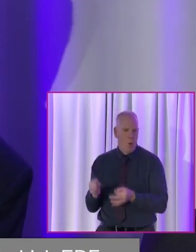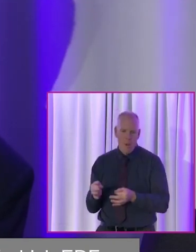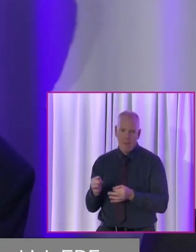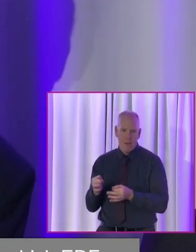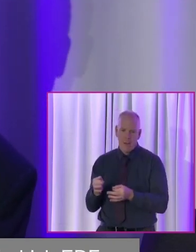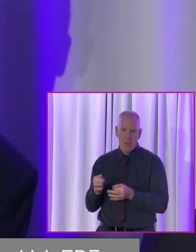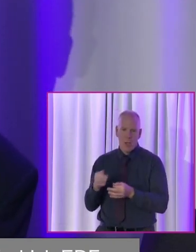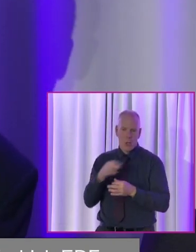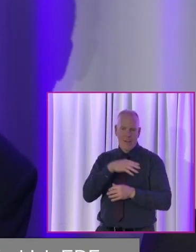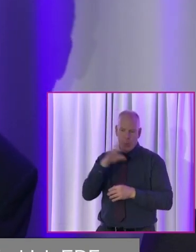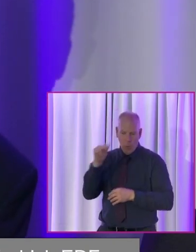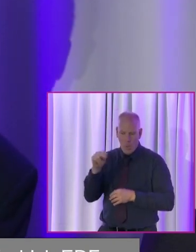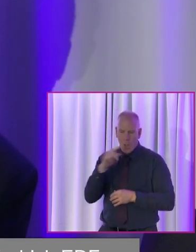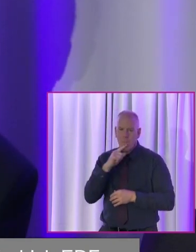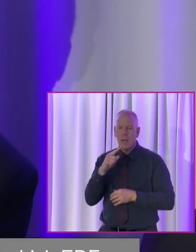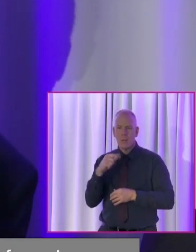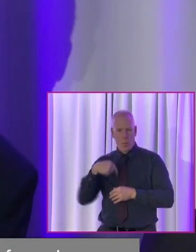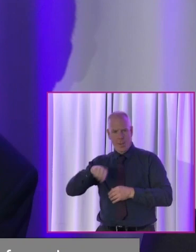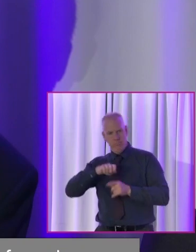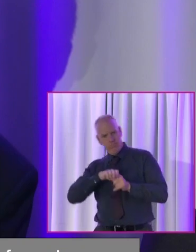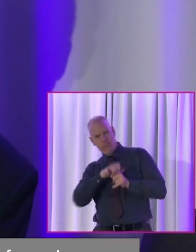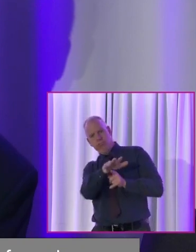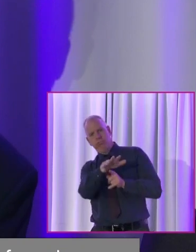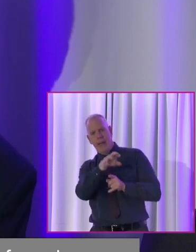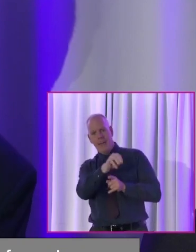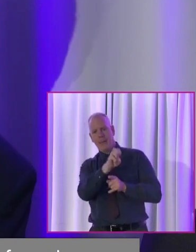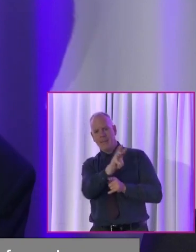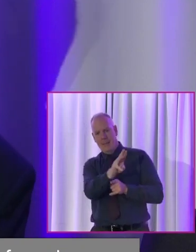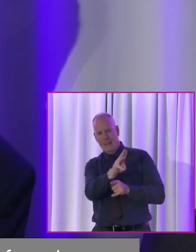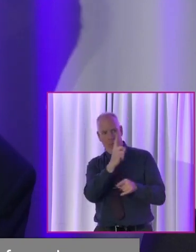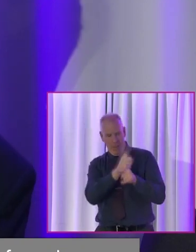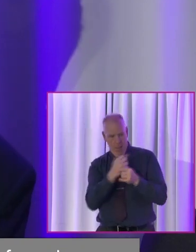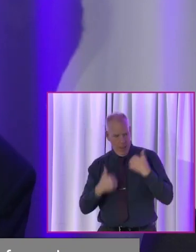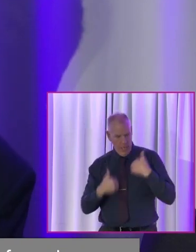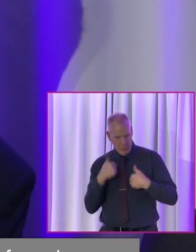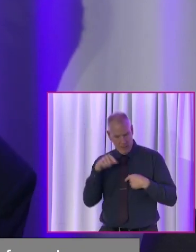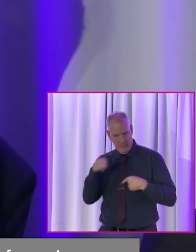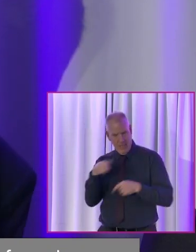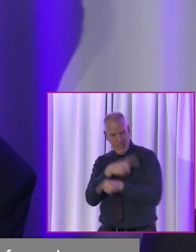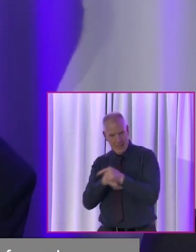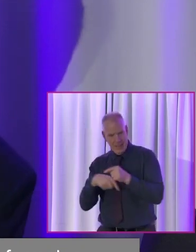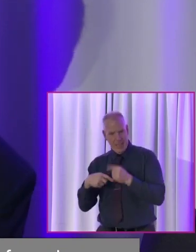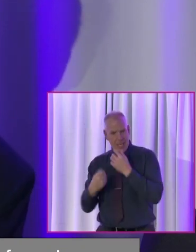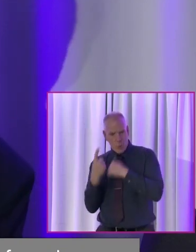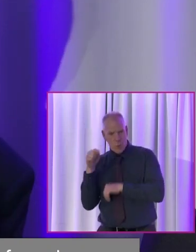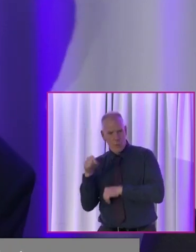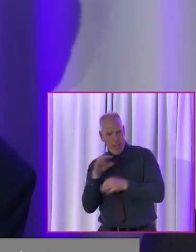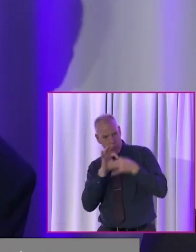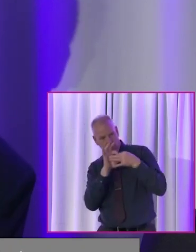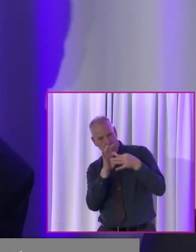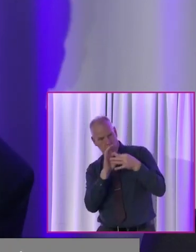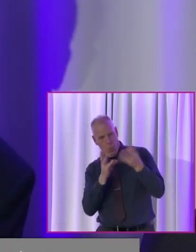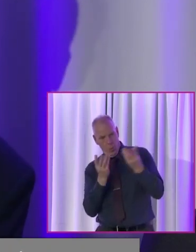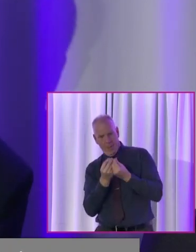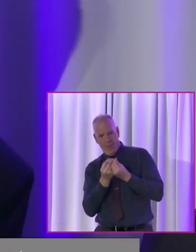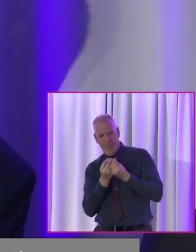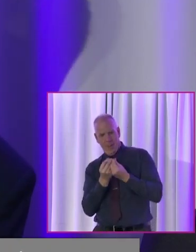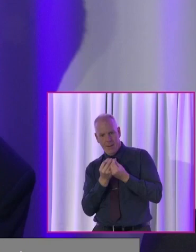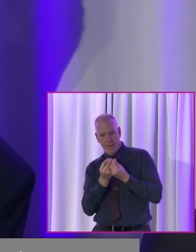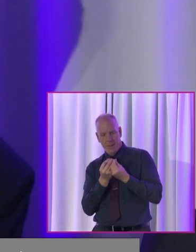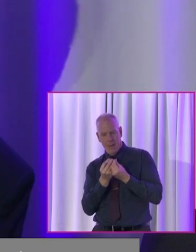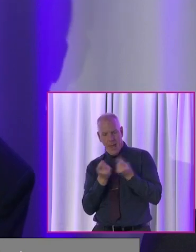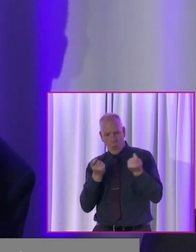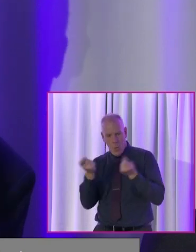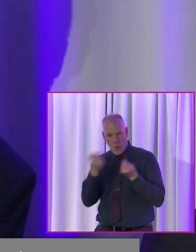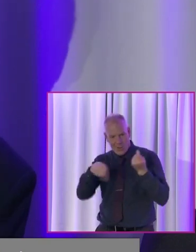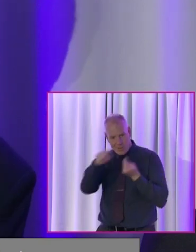standing committee, but it's a way for MEPs that are interested in disability matters to cooperate and coordinate